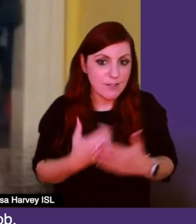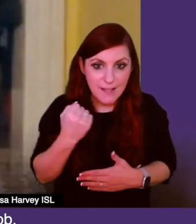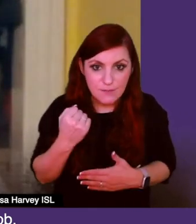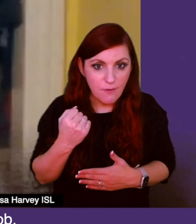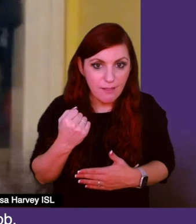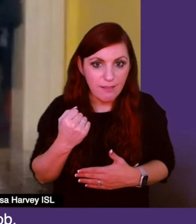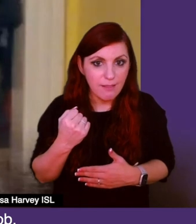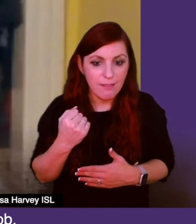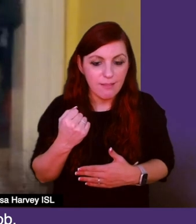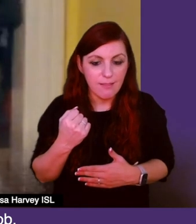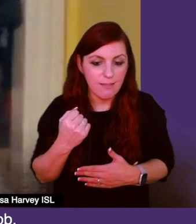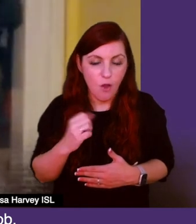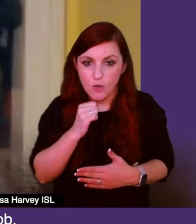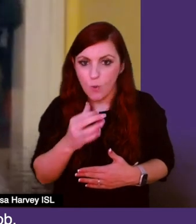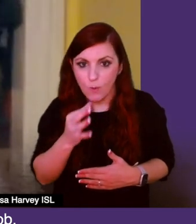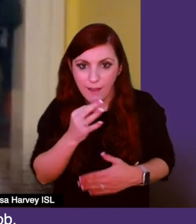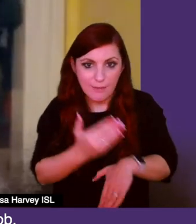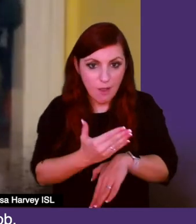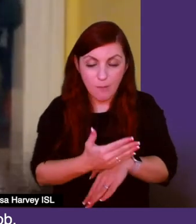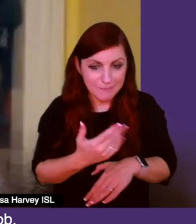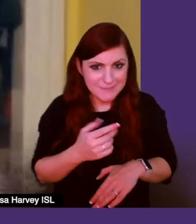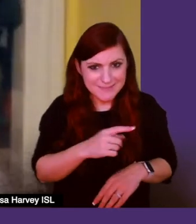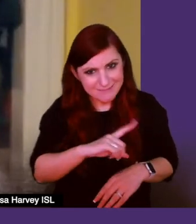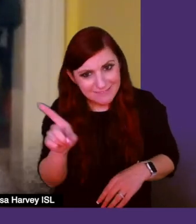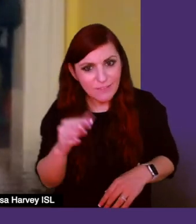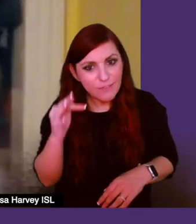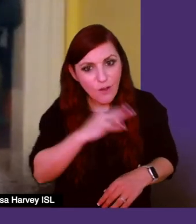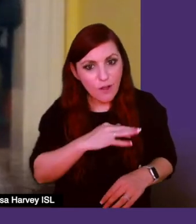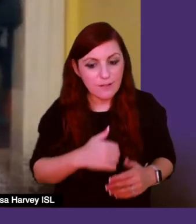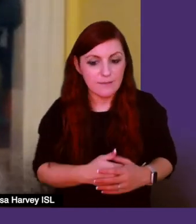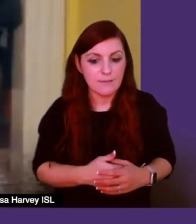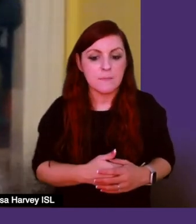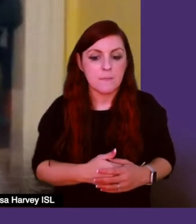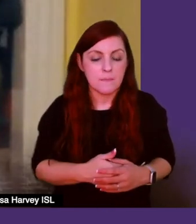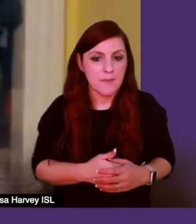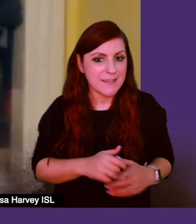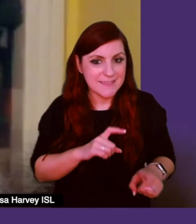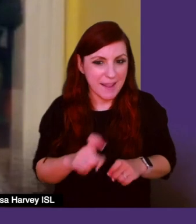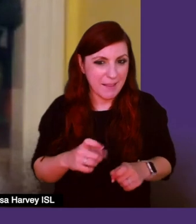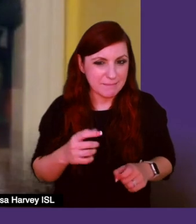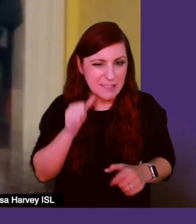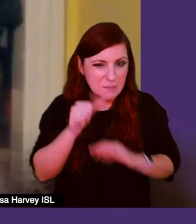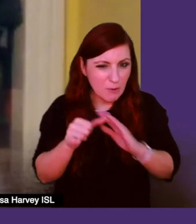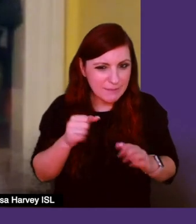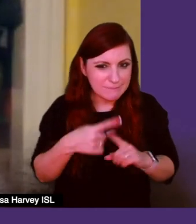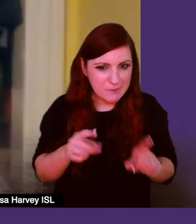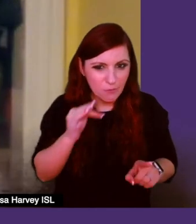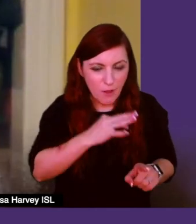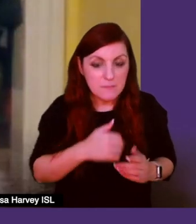if I did not get the job. The audition would be